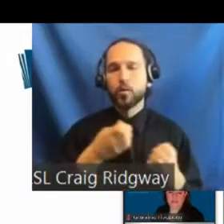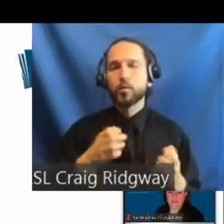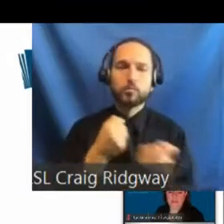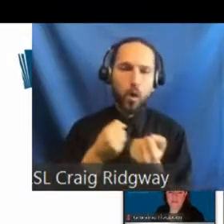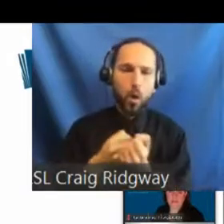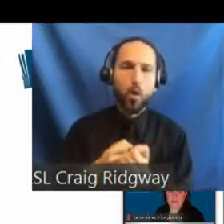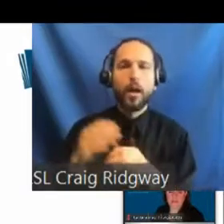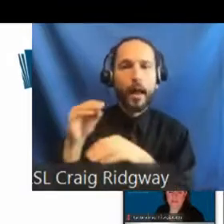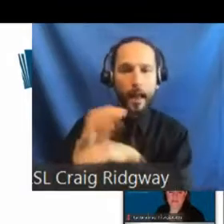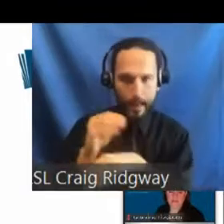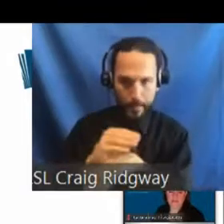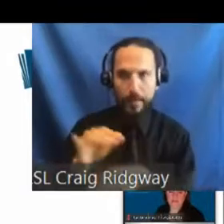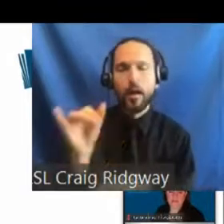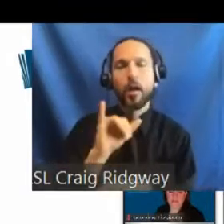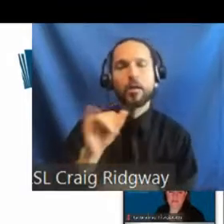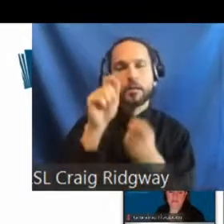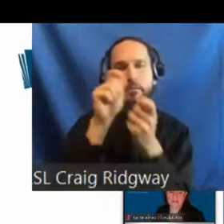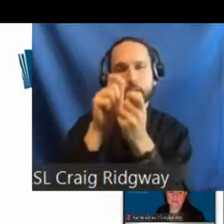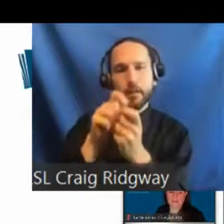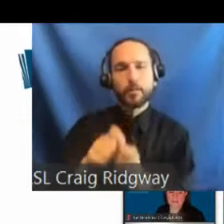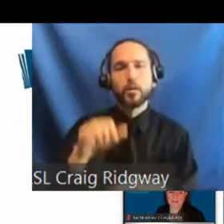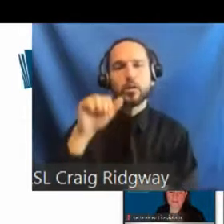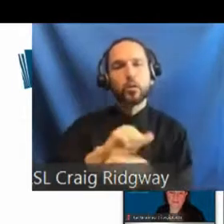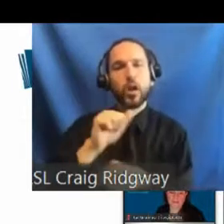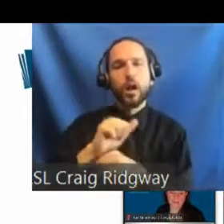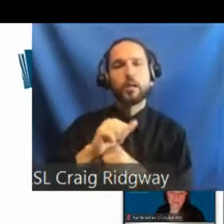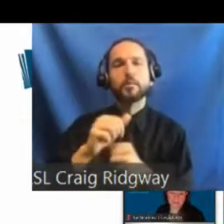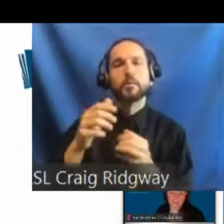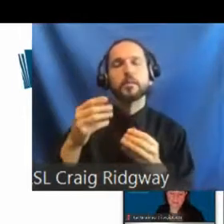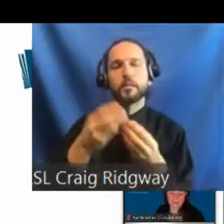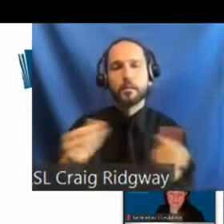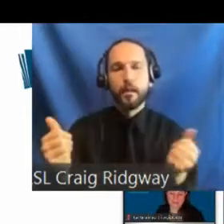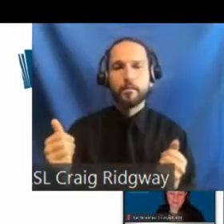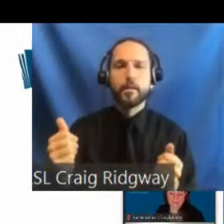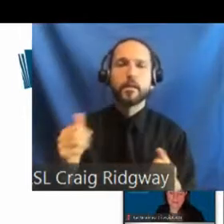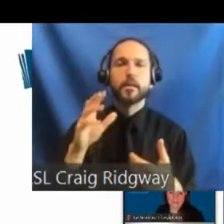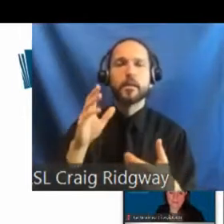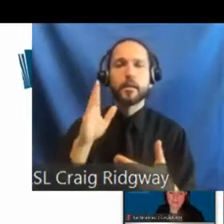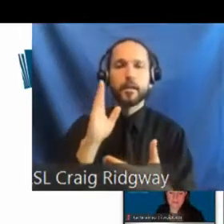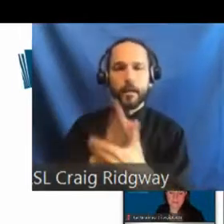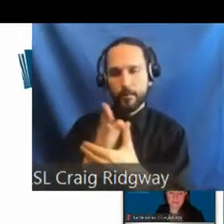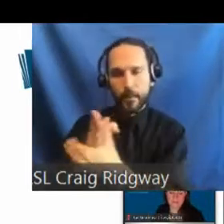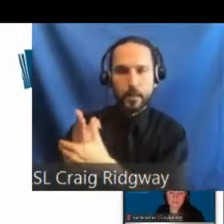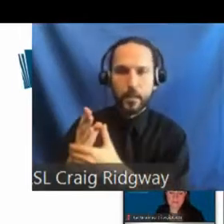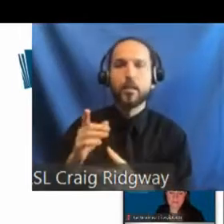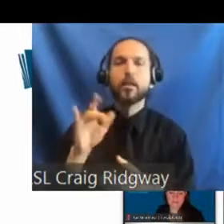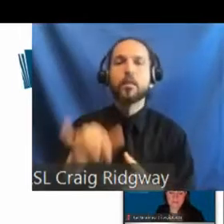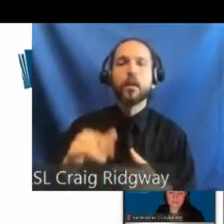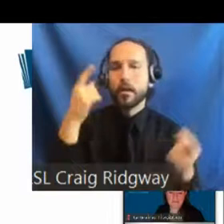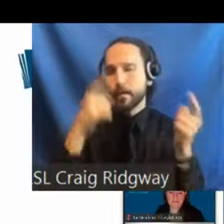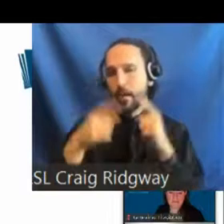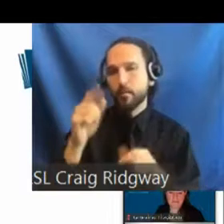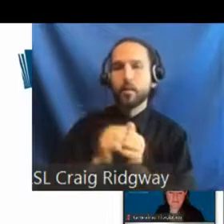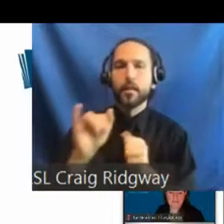counseling, and specific job-related problem-solving interventions. Collaboration with natural supports